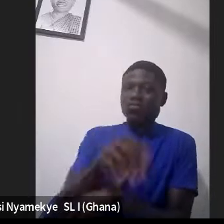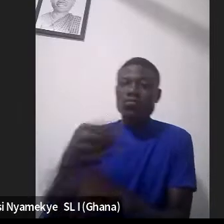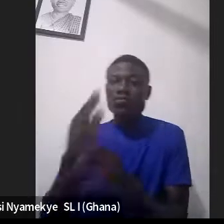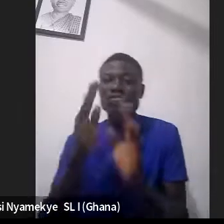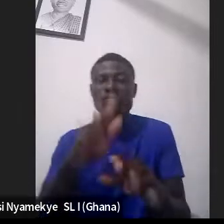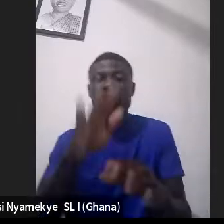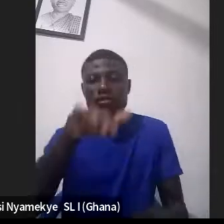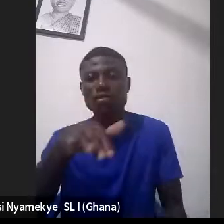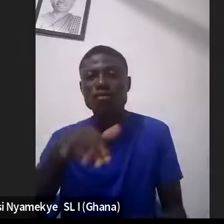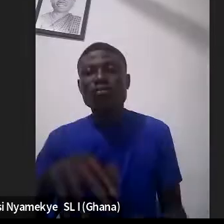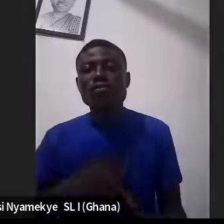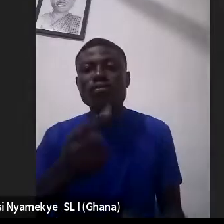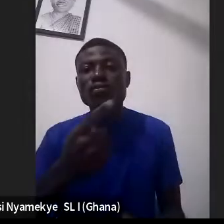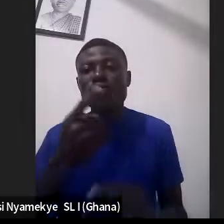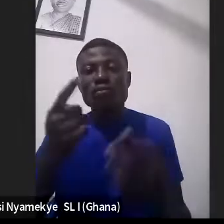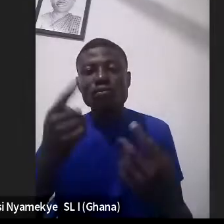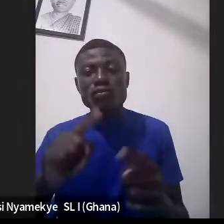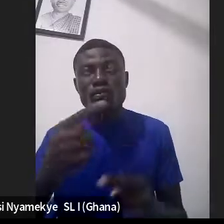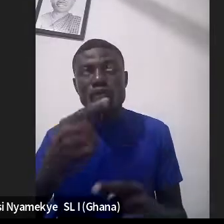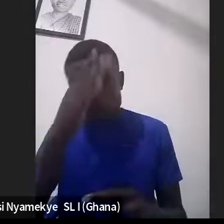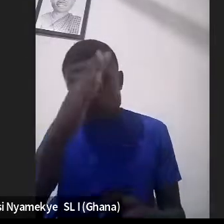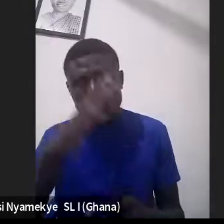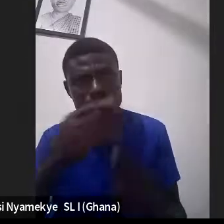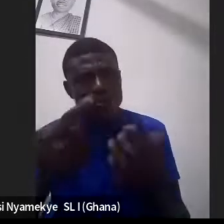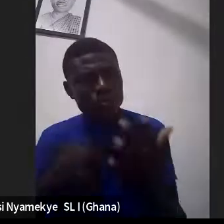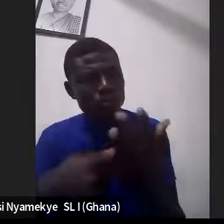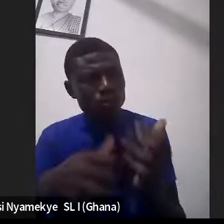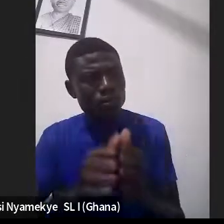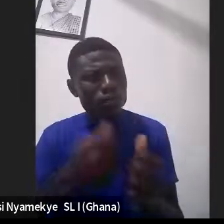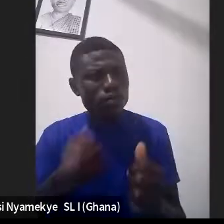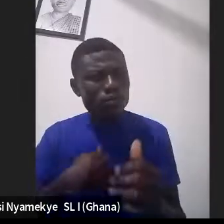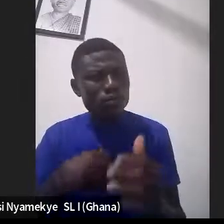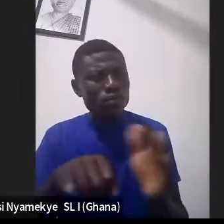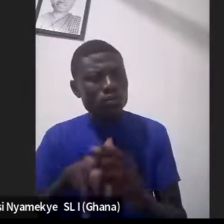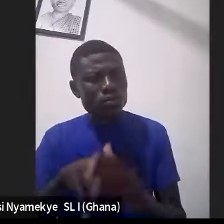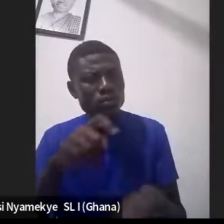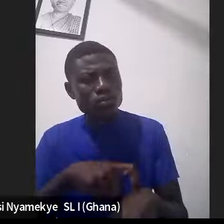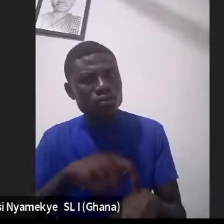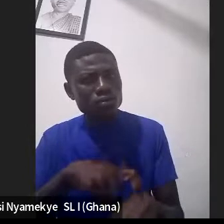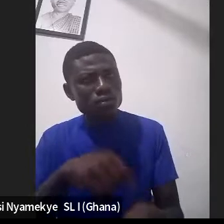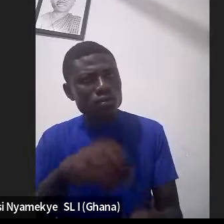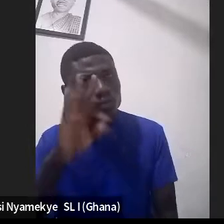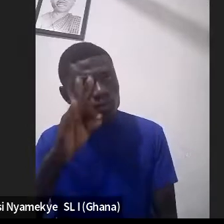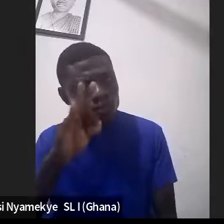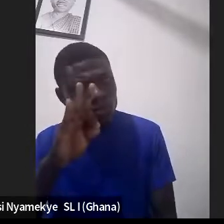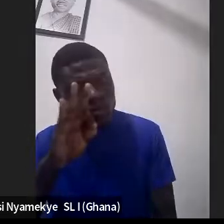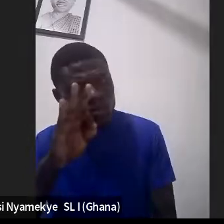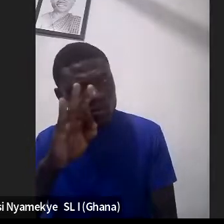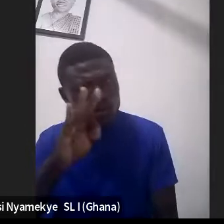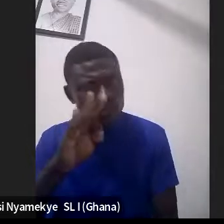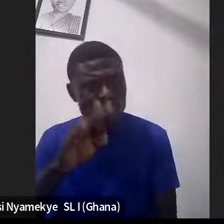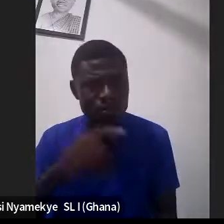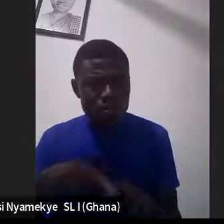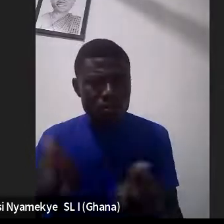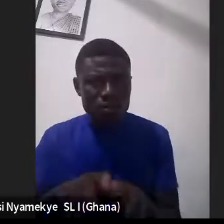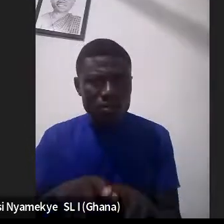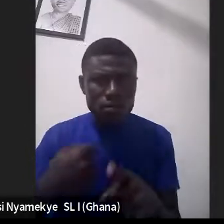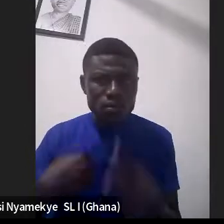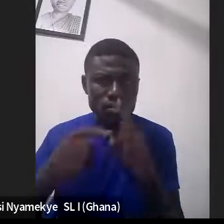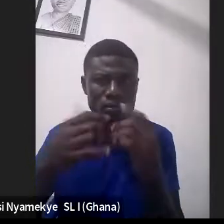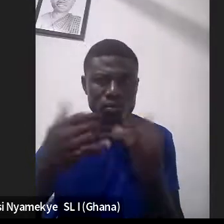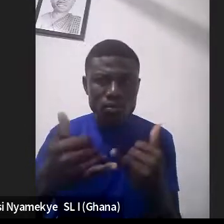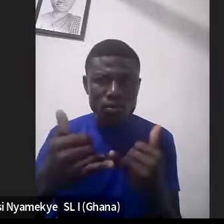child. One parent spoke to me and was like, oh, we discovered around age 9. And as we speak, this child is